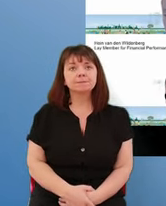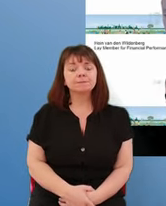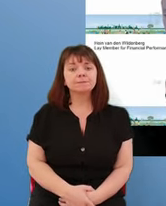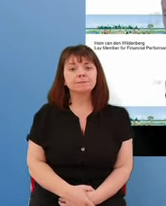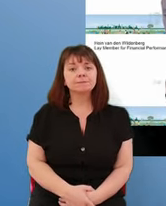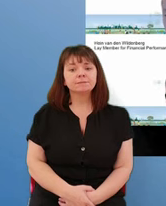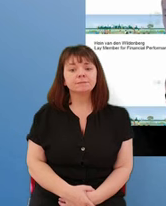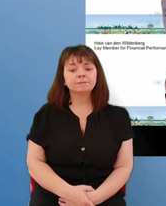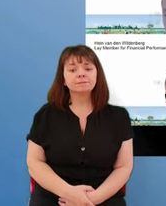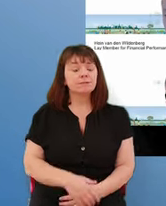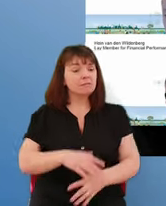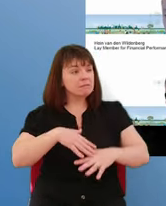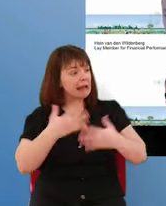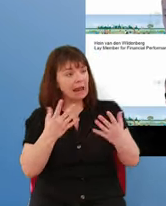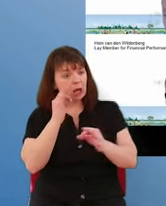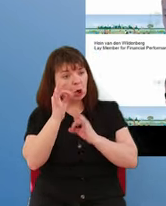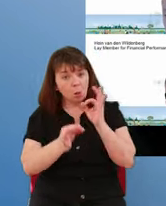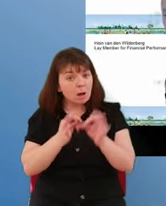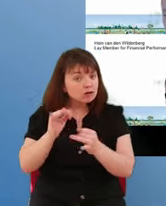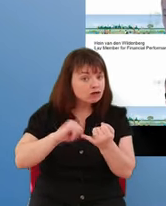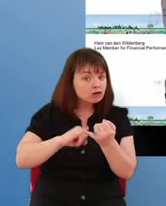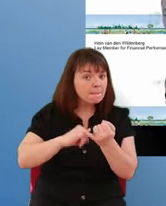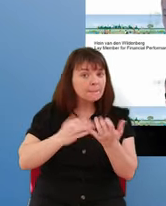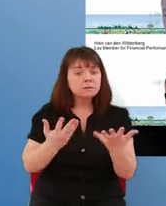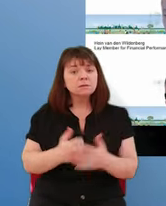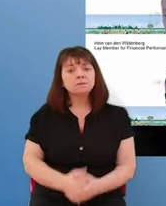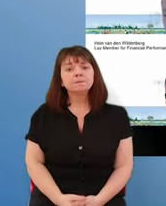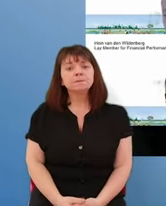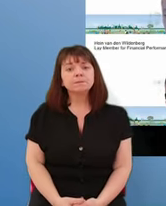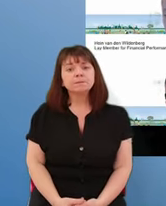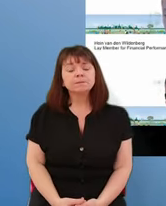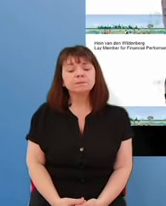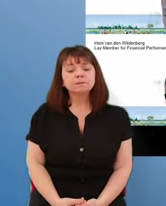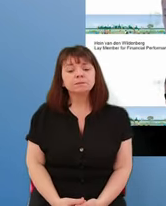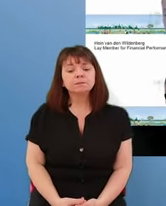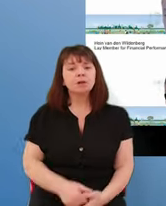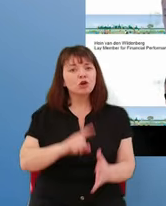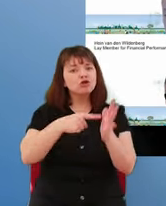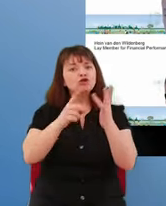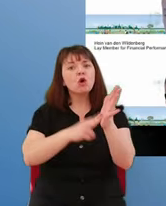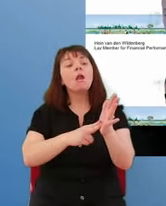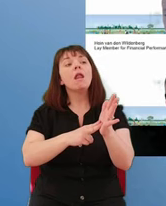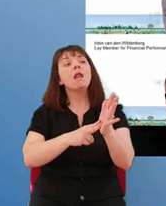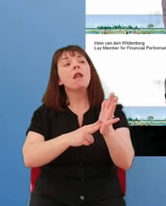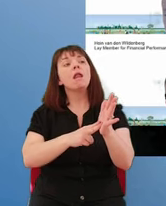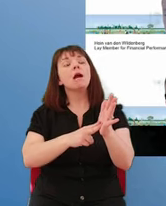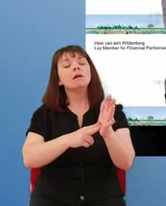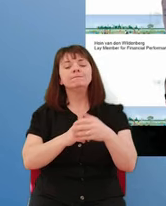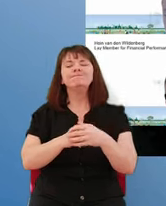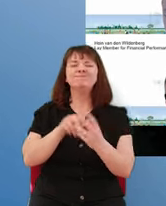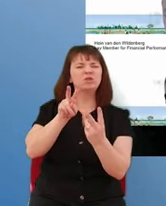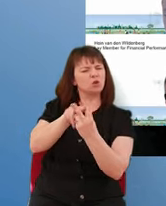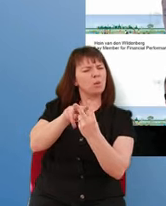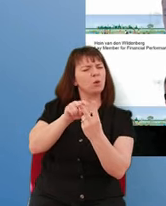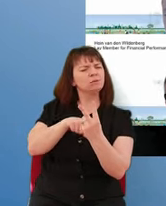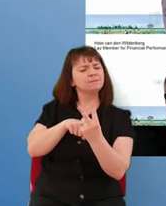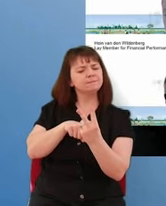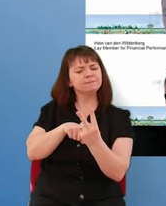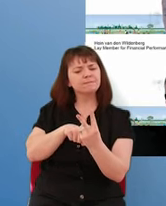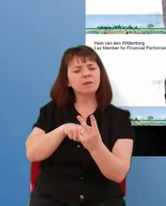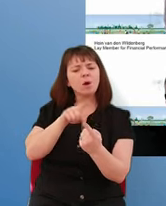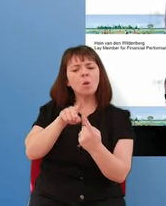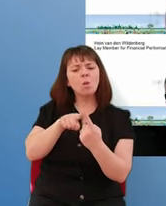John? Just a couple of points, actually. One is, my perception is that when we get CQC reports that are maybe lower ratings than